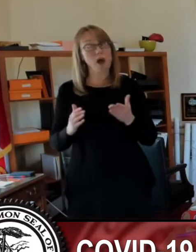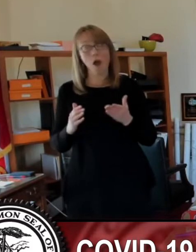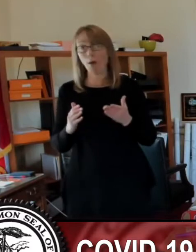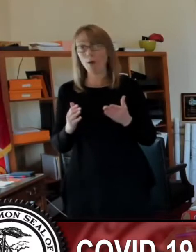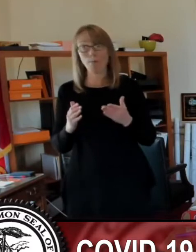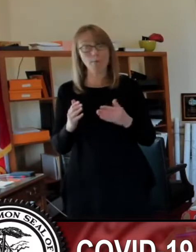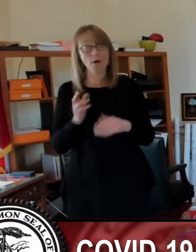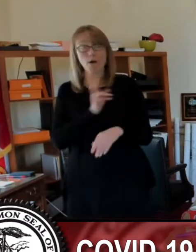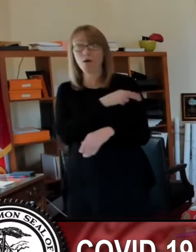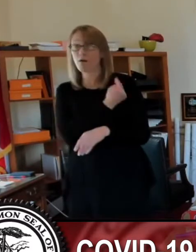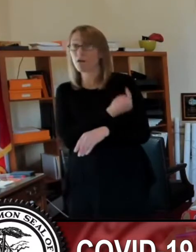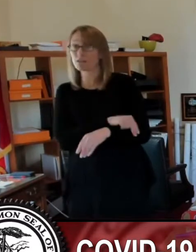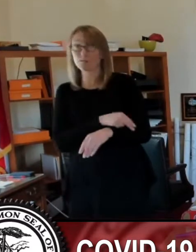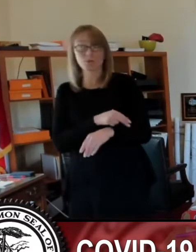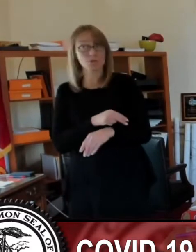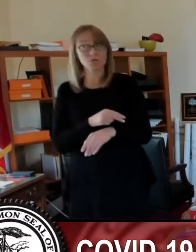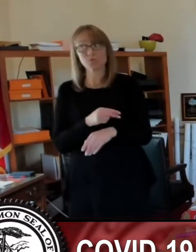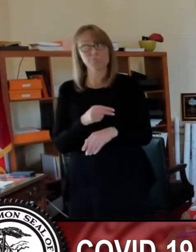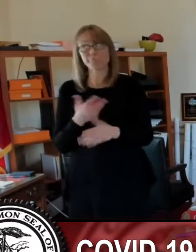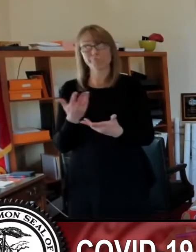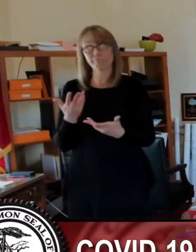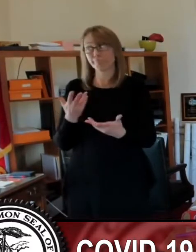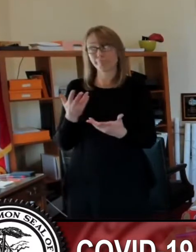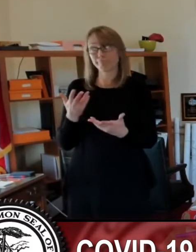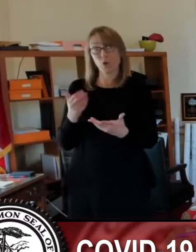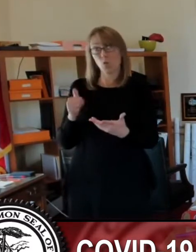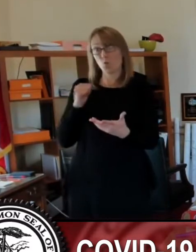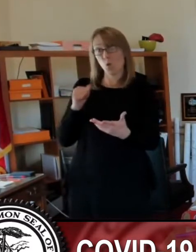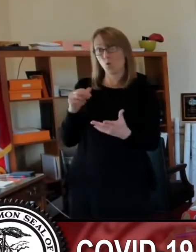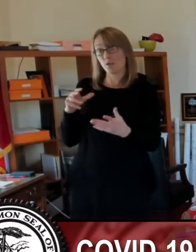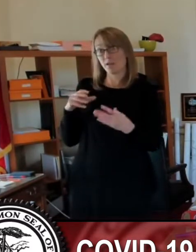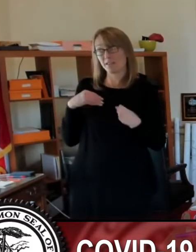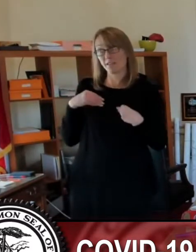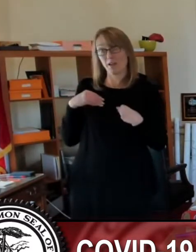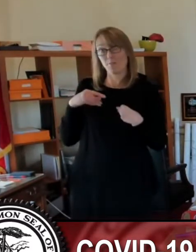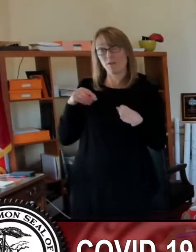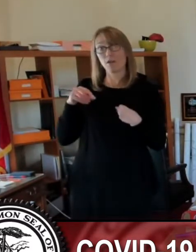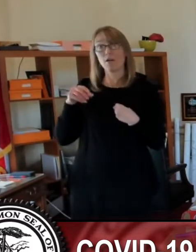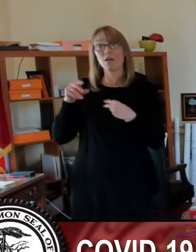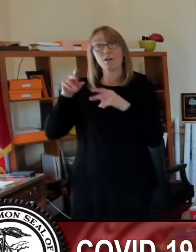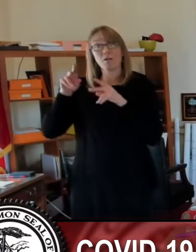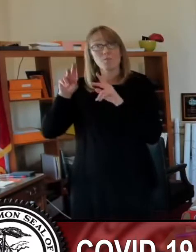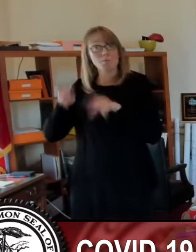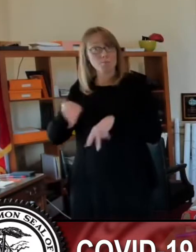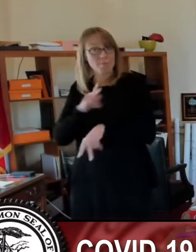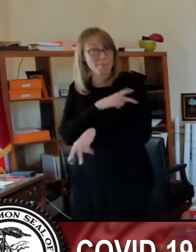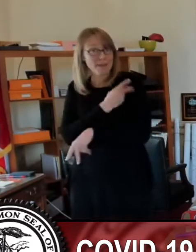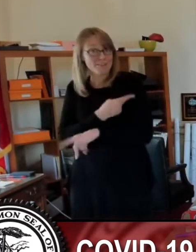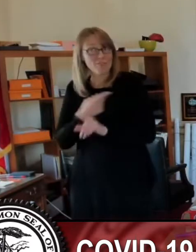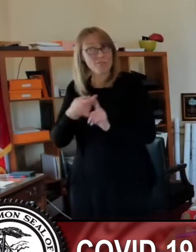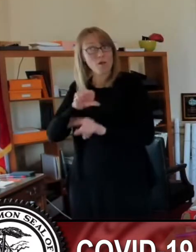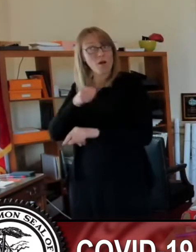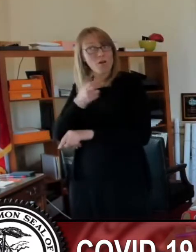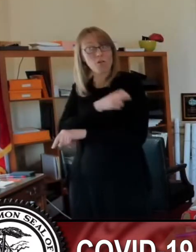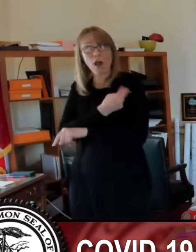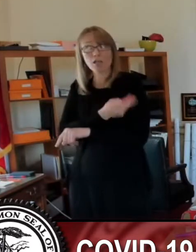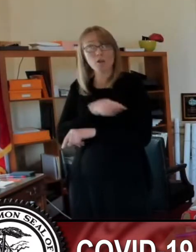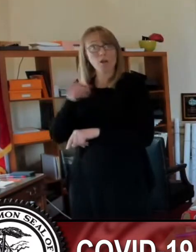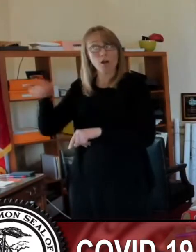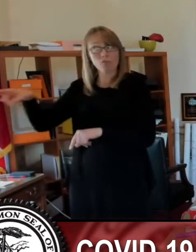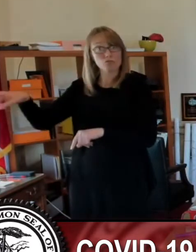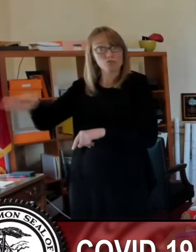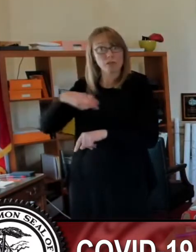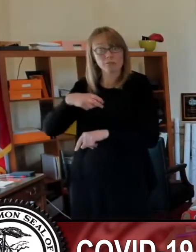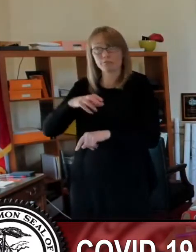transfers from outside of our area because they just can't. So there'll be more on that. You'll hear